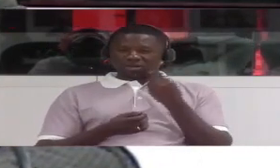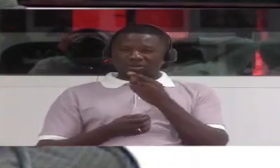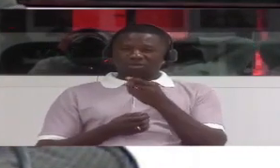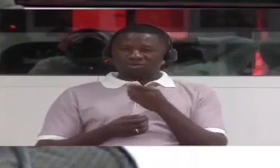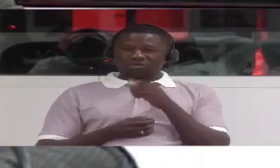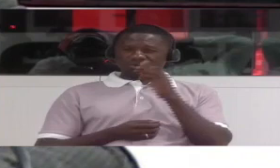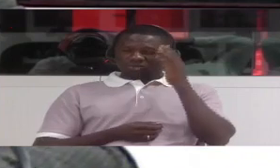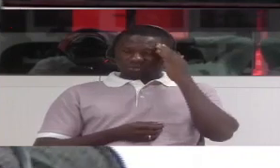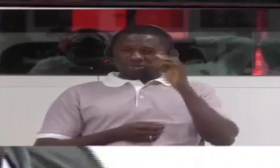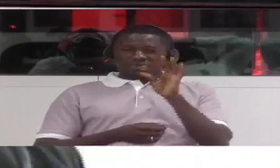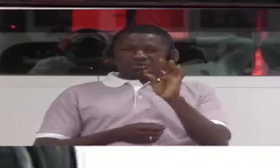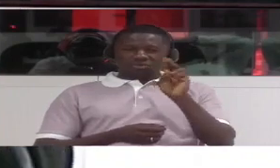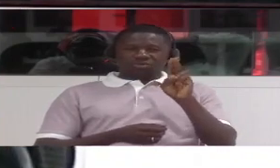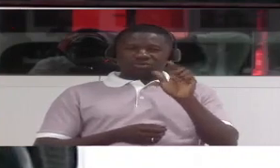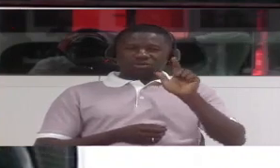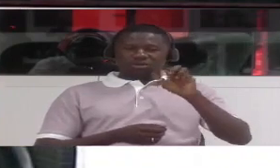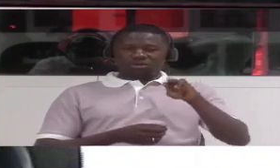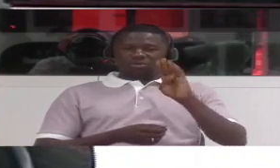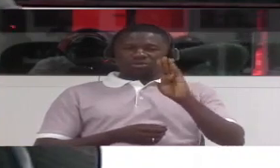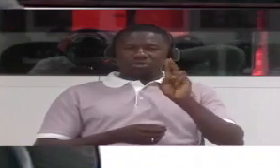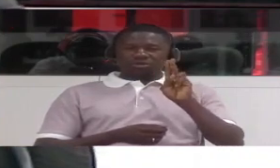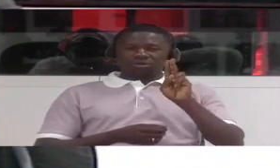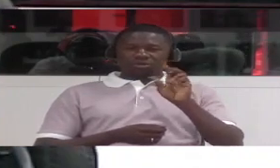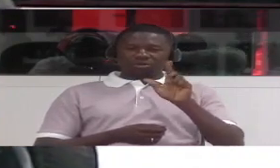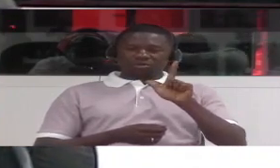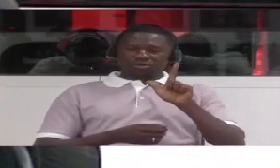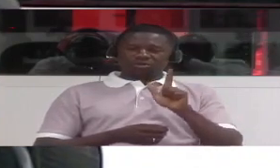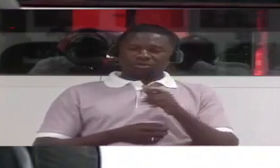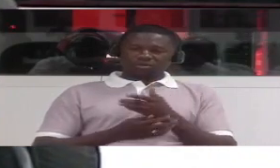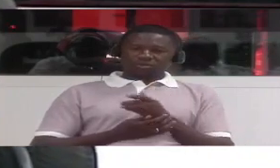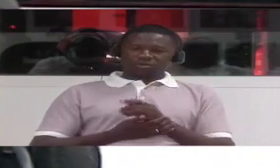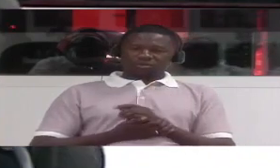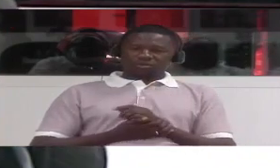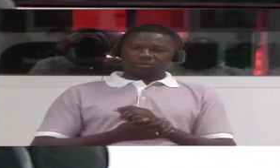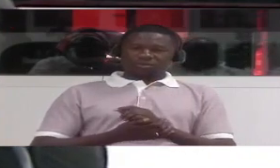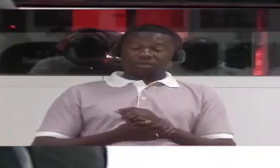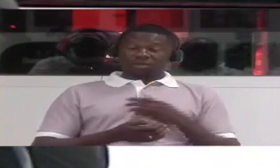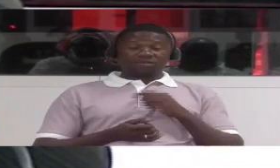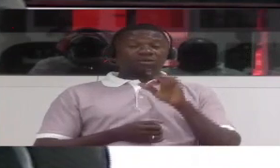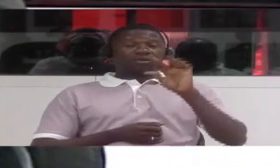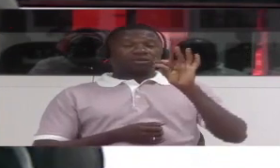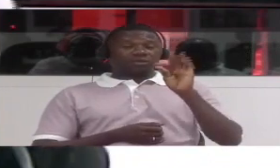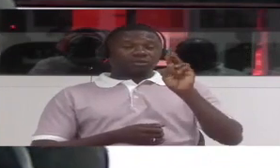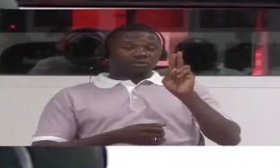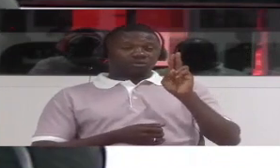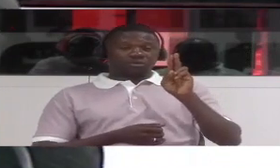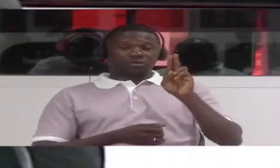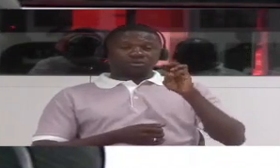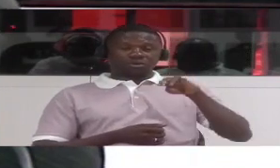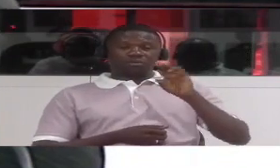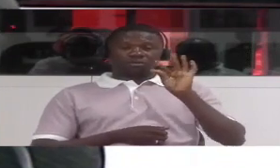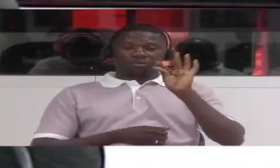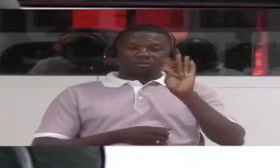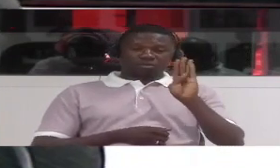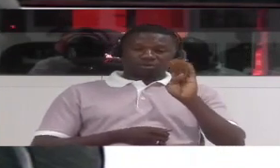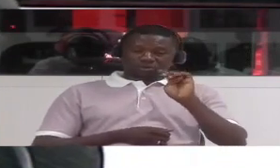In fact, it was Tumbul I knew better than Musa. Musa, of course, I knew him as state guard, and I had a lot about his